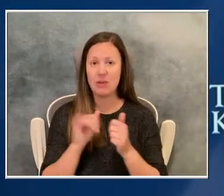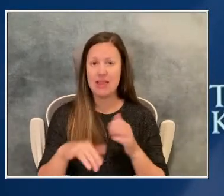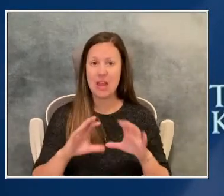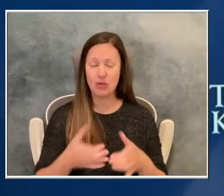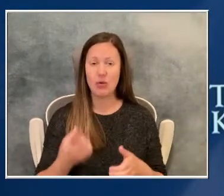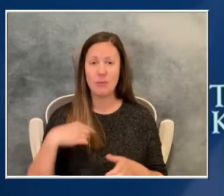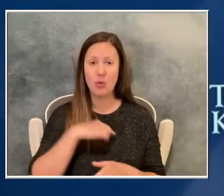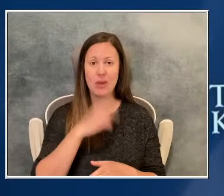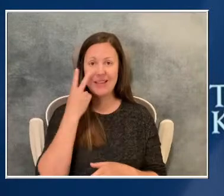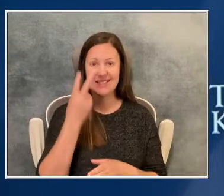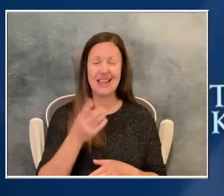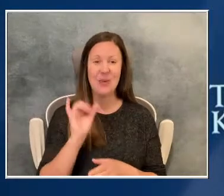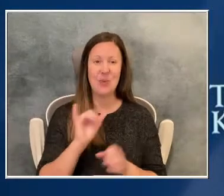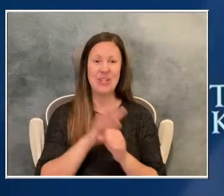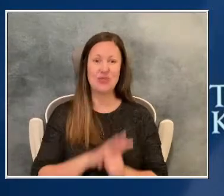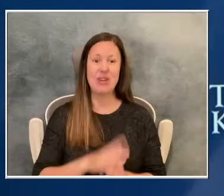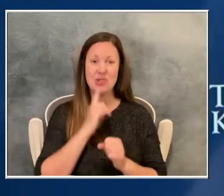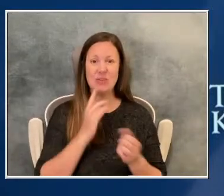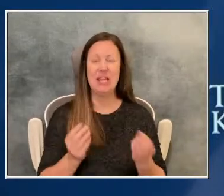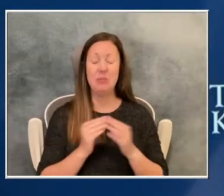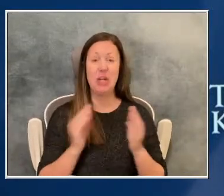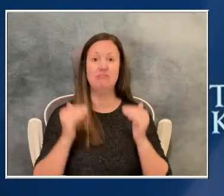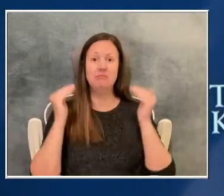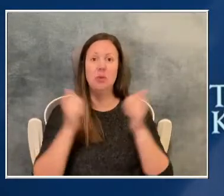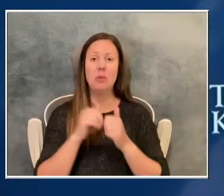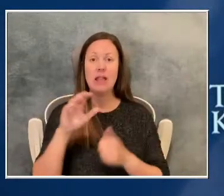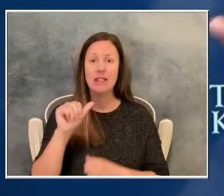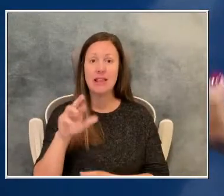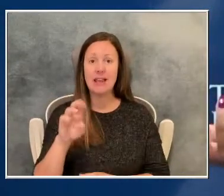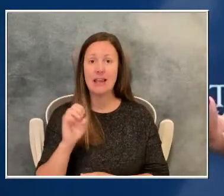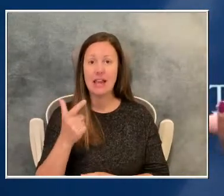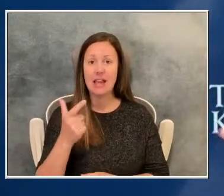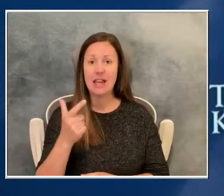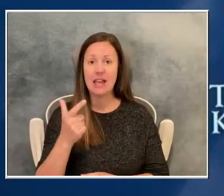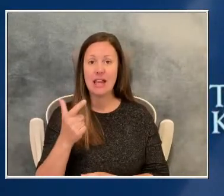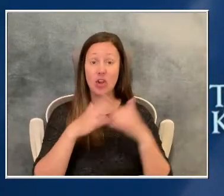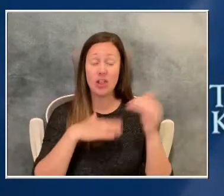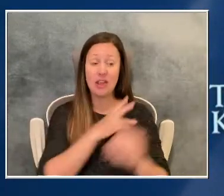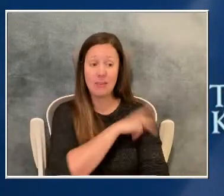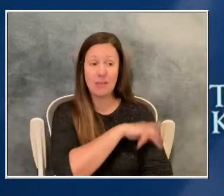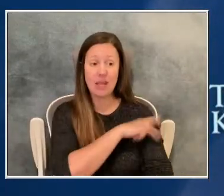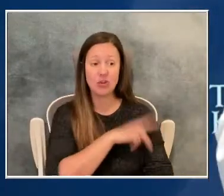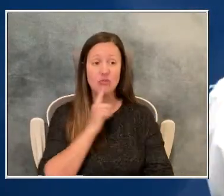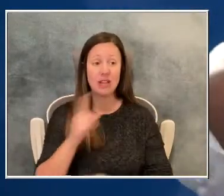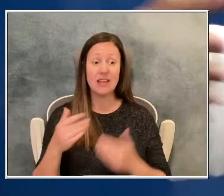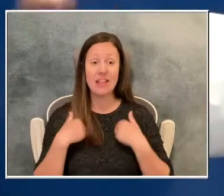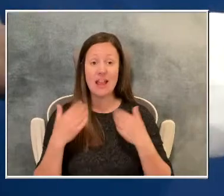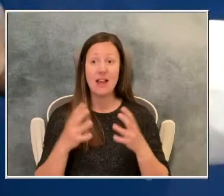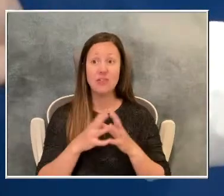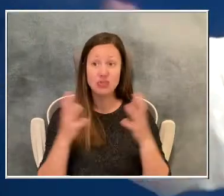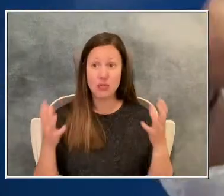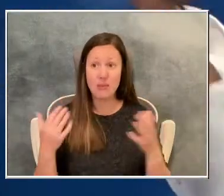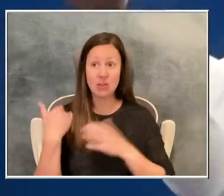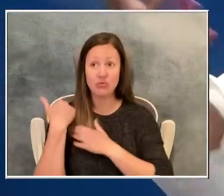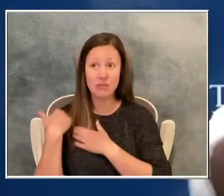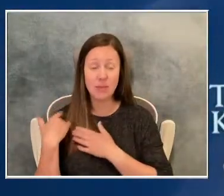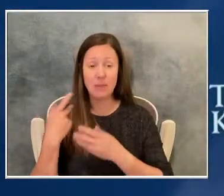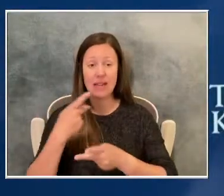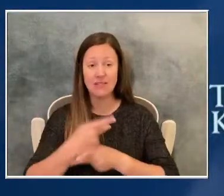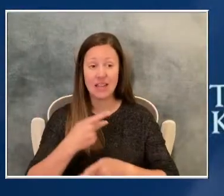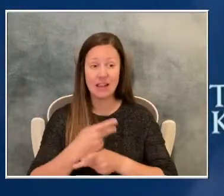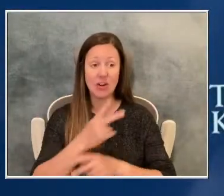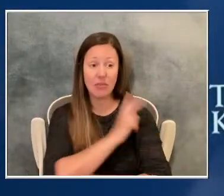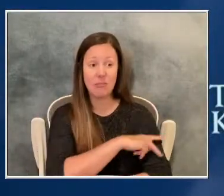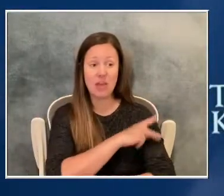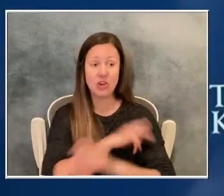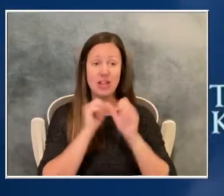actually higher in caregivers than the patients because they have such a huge responsibility of taking care of patients long term. We essentially